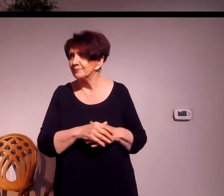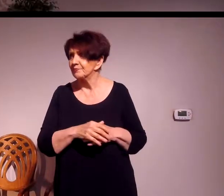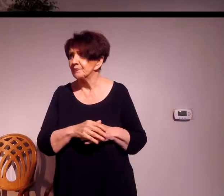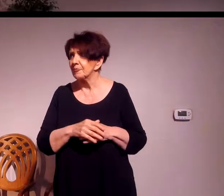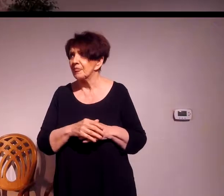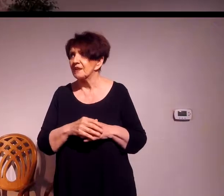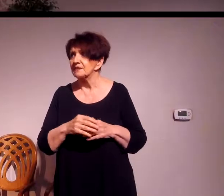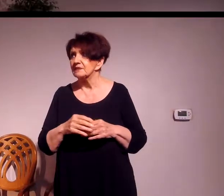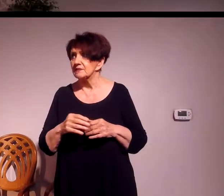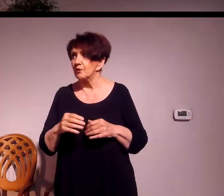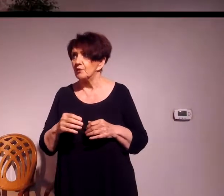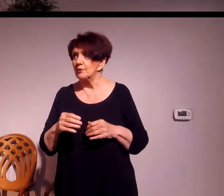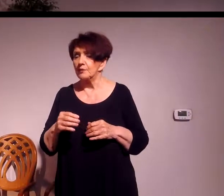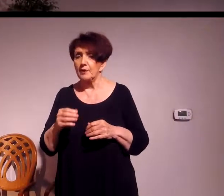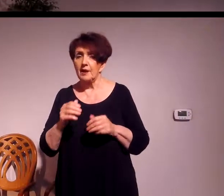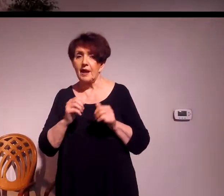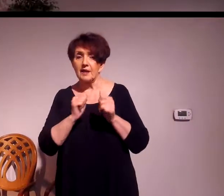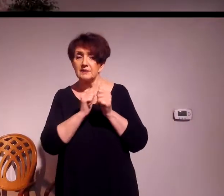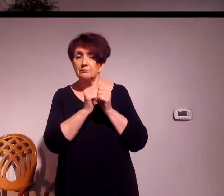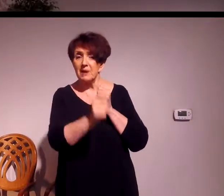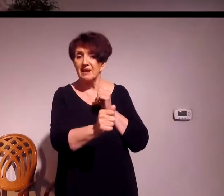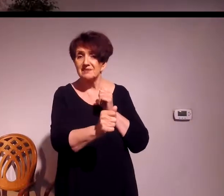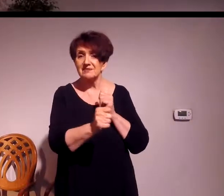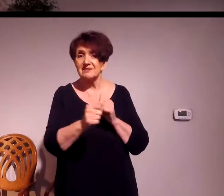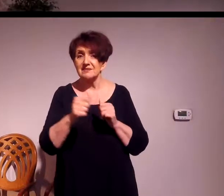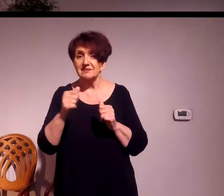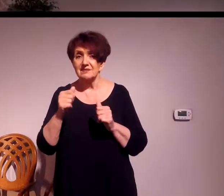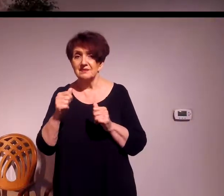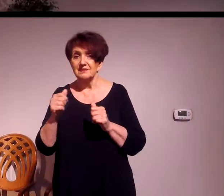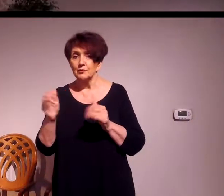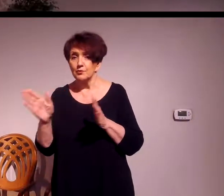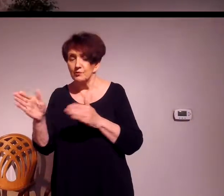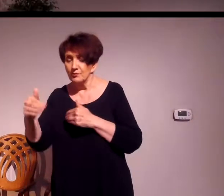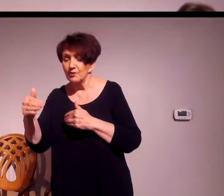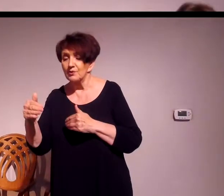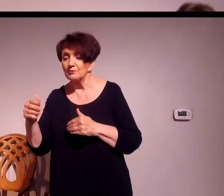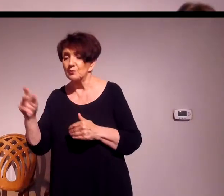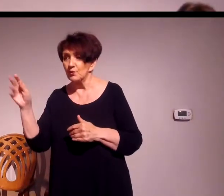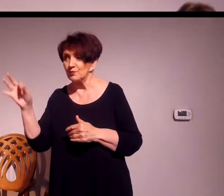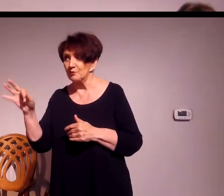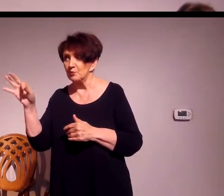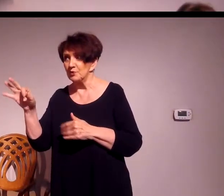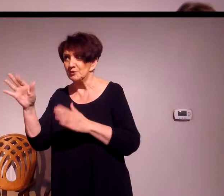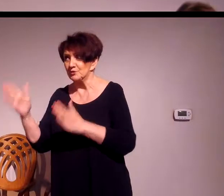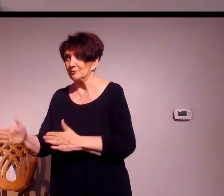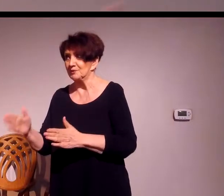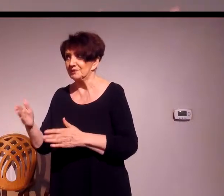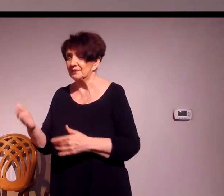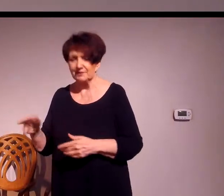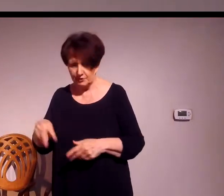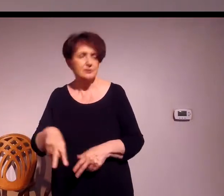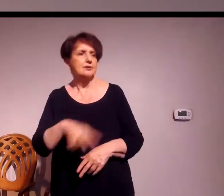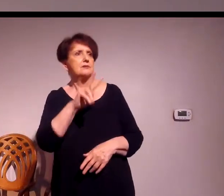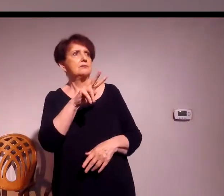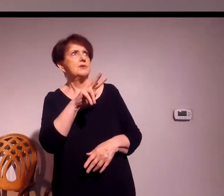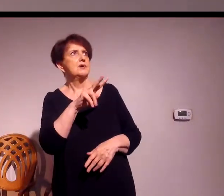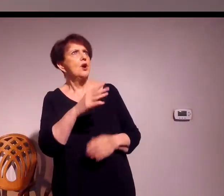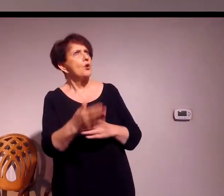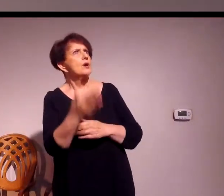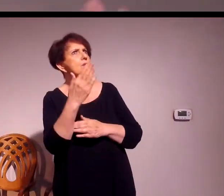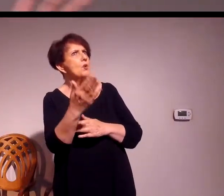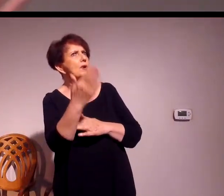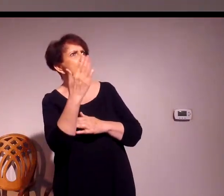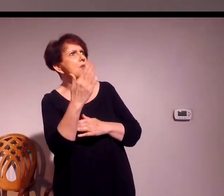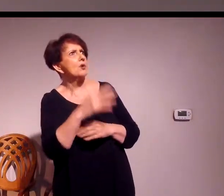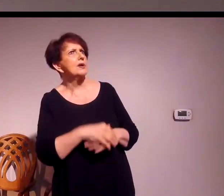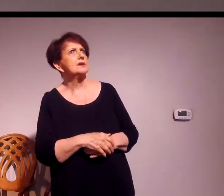her study to get out the door. And there she was. She had her head down, and she was just writing and studying. And she looked up, oh, good morning, good morning. And I